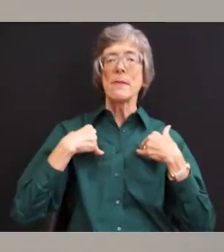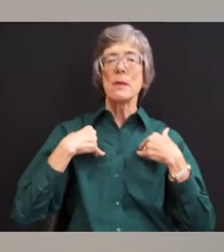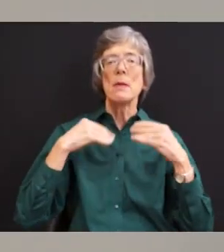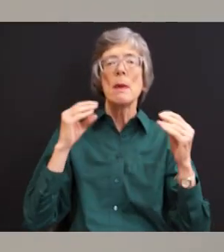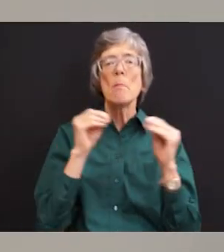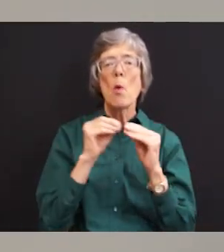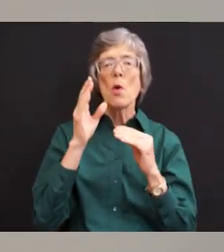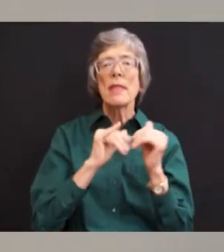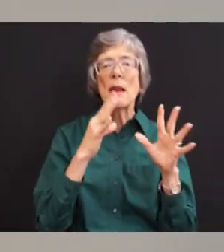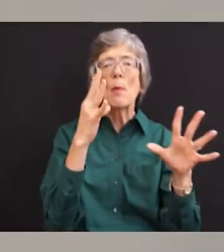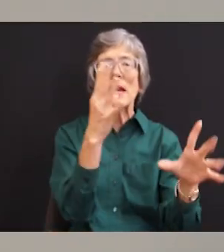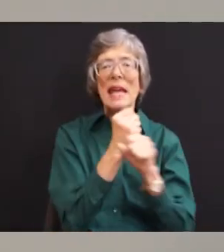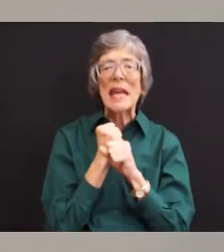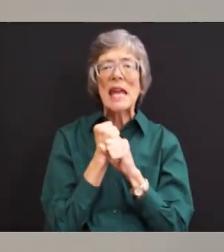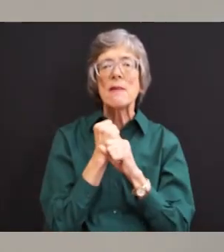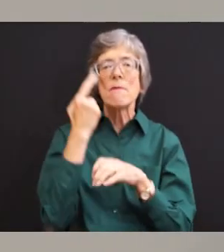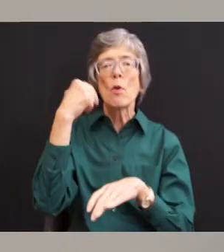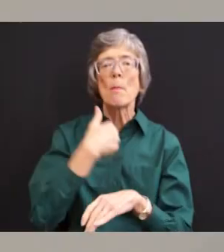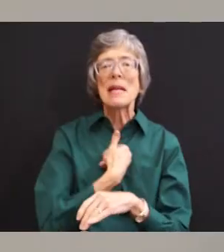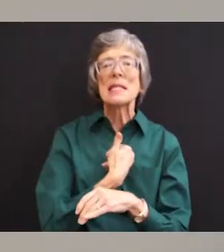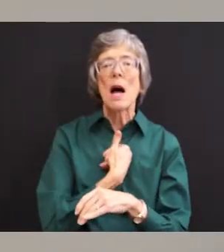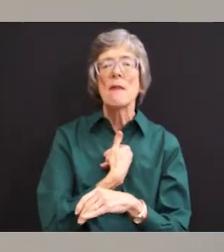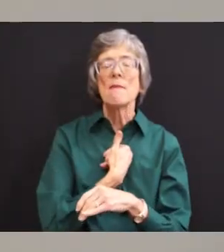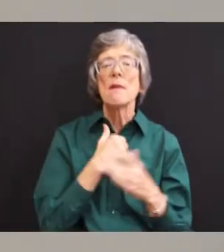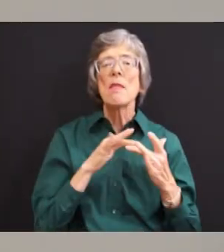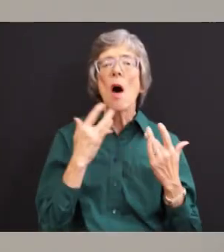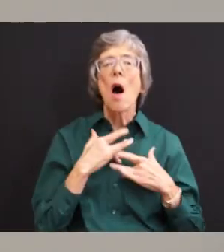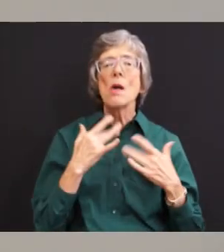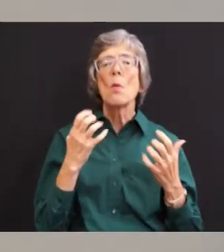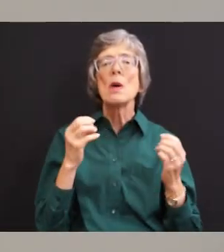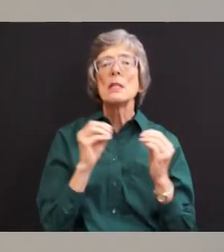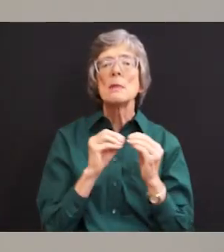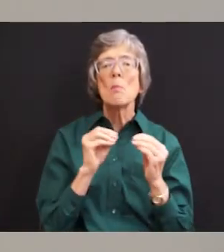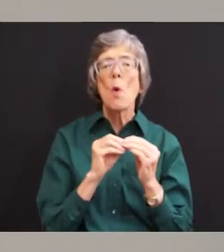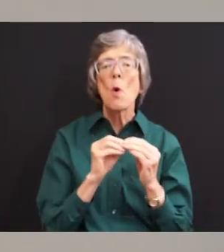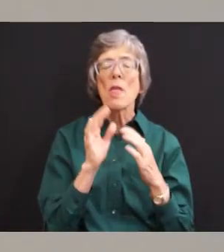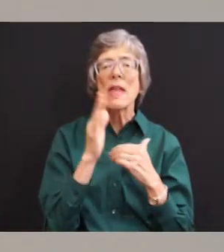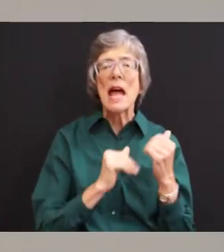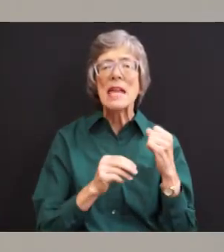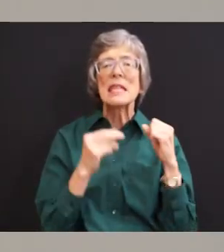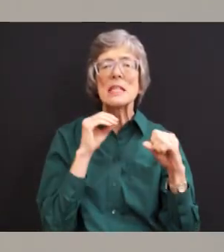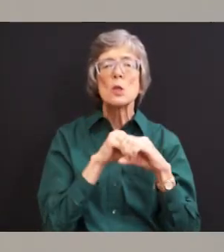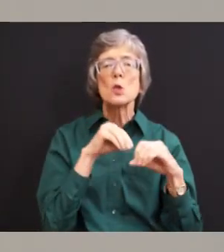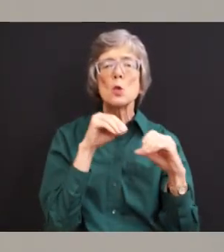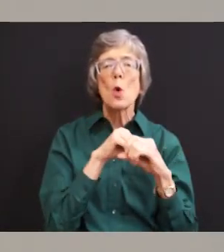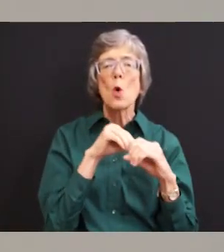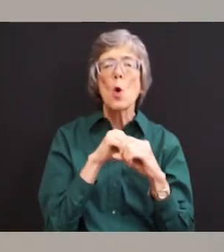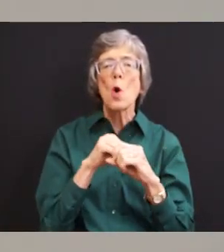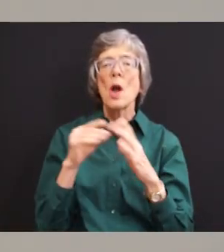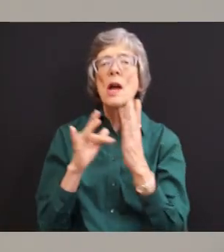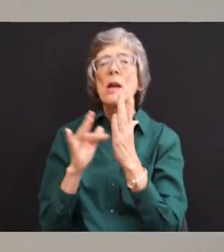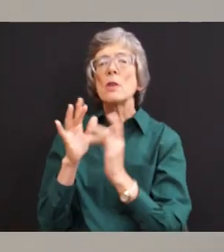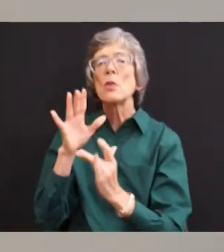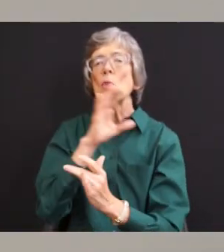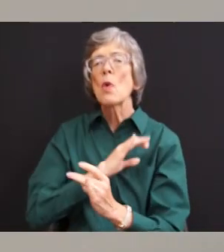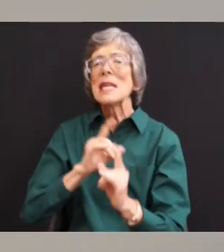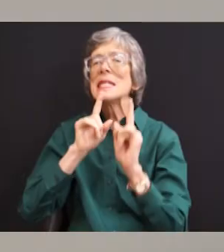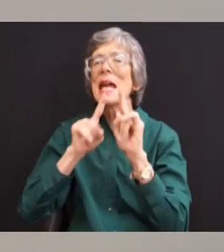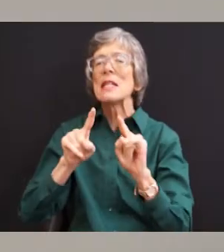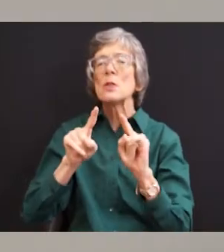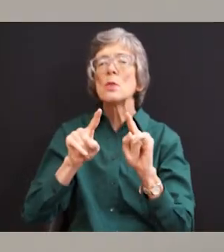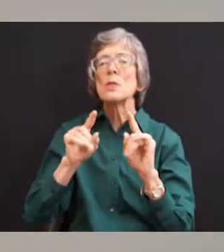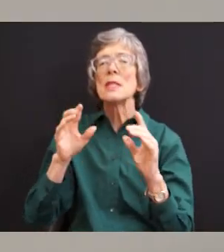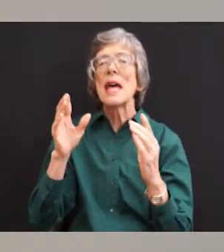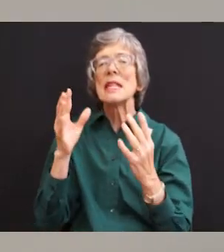can grab for myself, store up. And Christ answers that mysterious desire for more